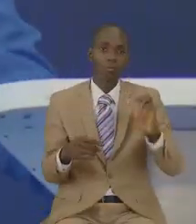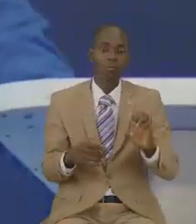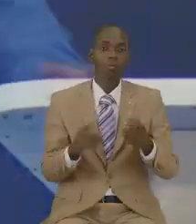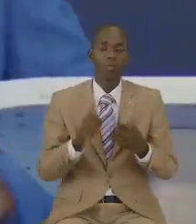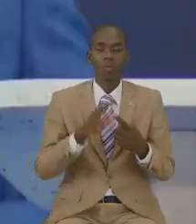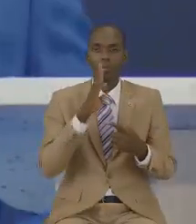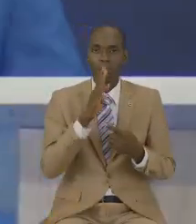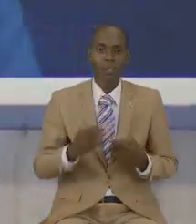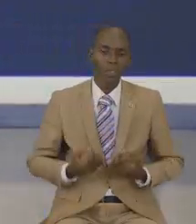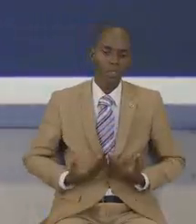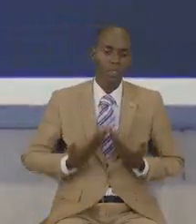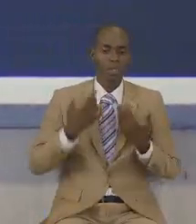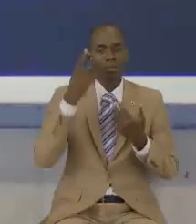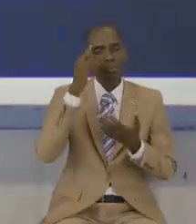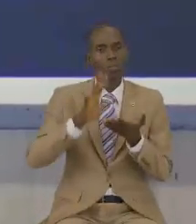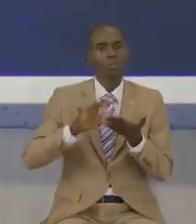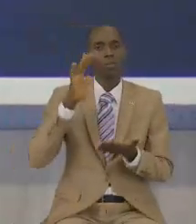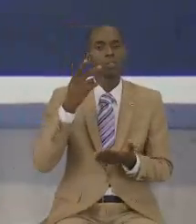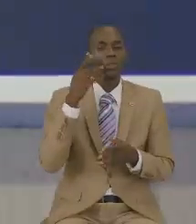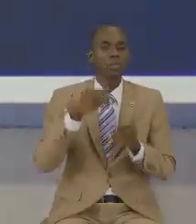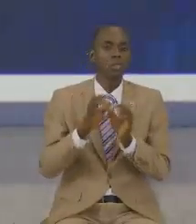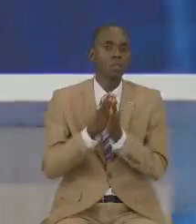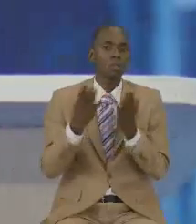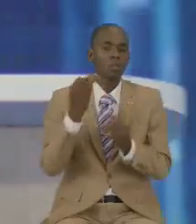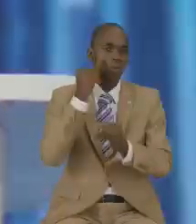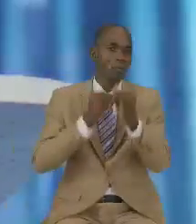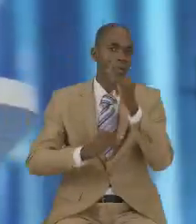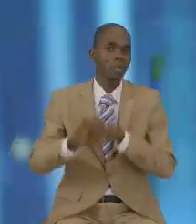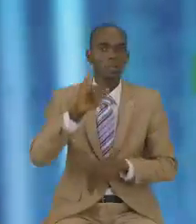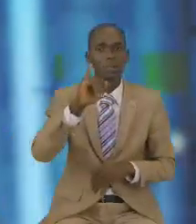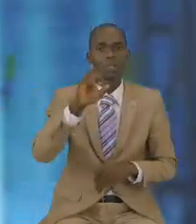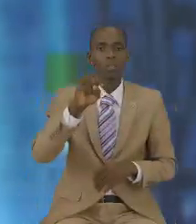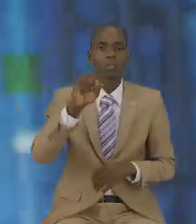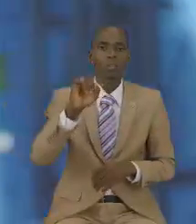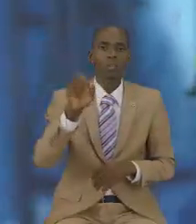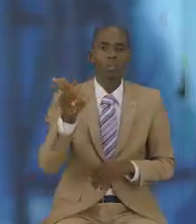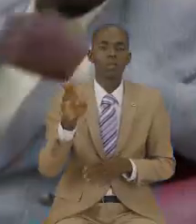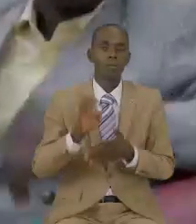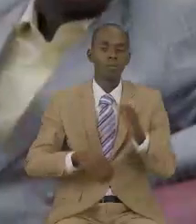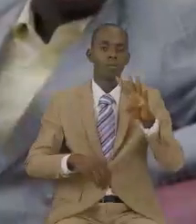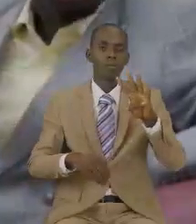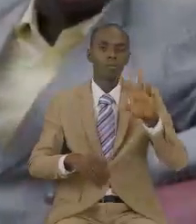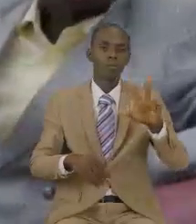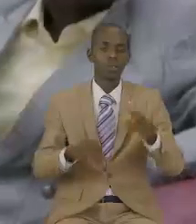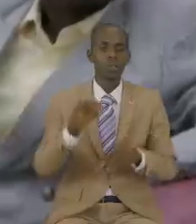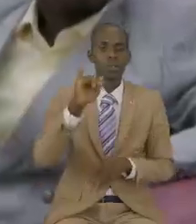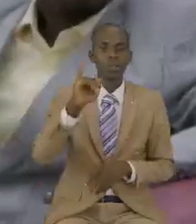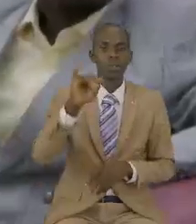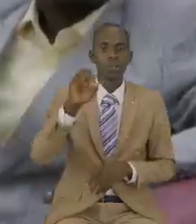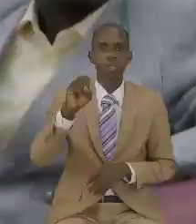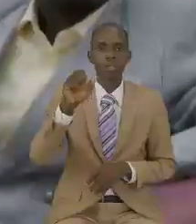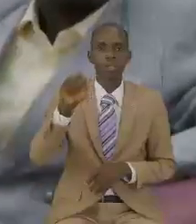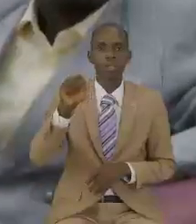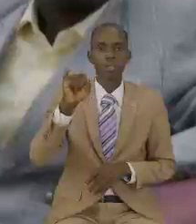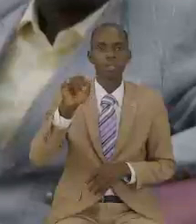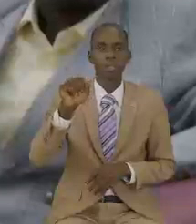glory. We're looking at Isaiah chapter 43, and I'm reading from verse 7. Isaiah chapter